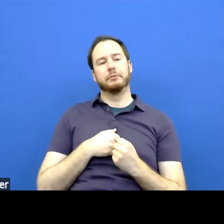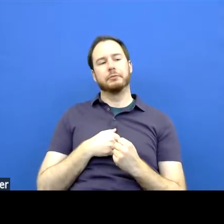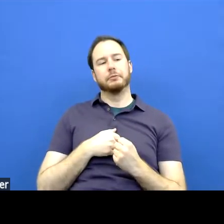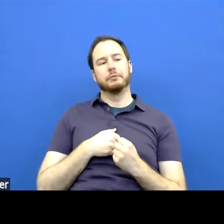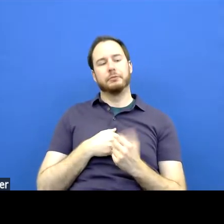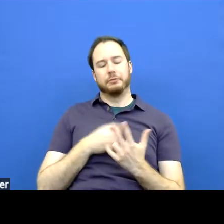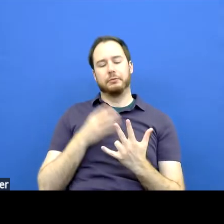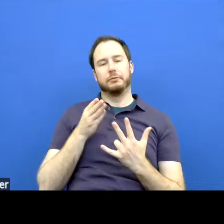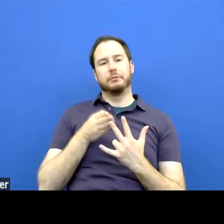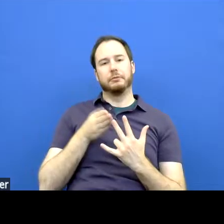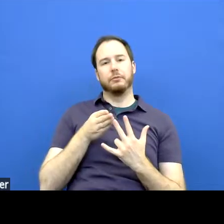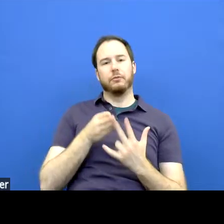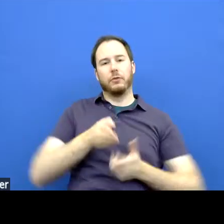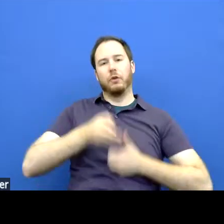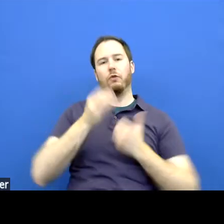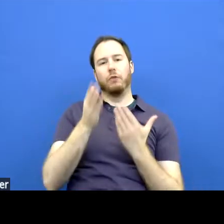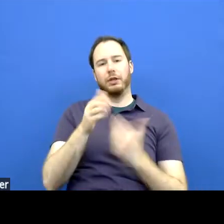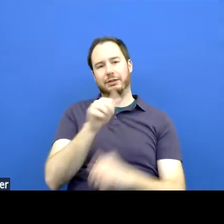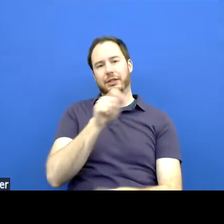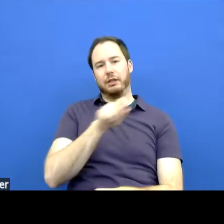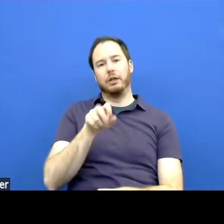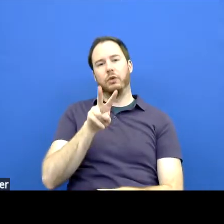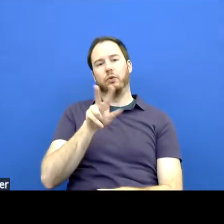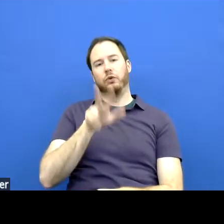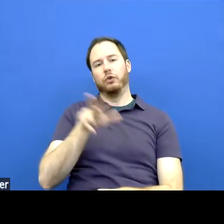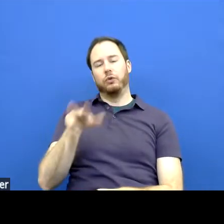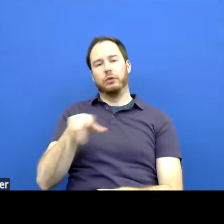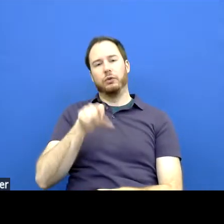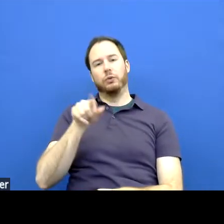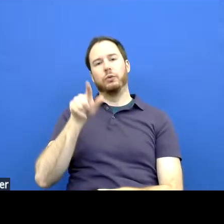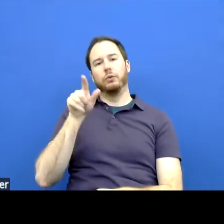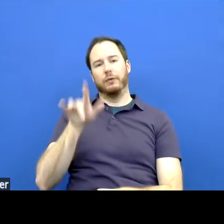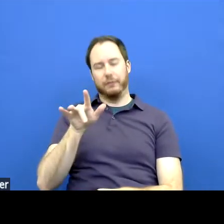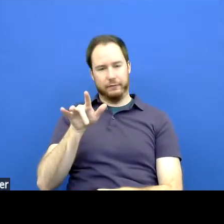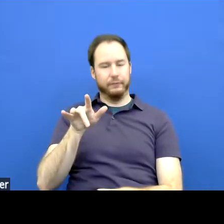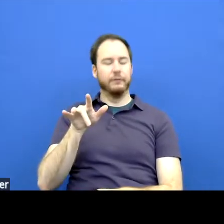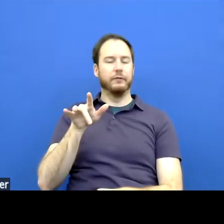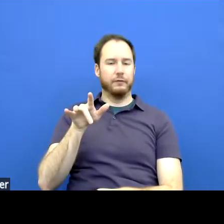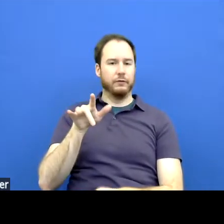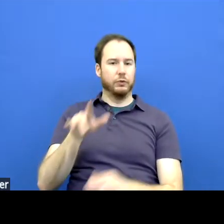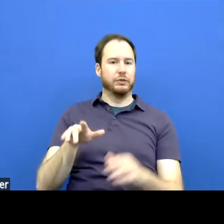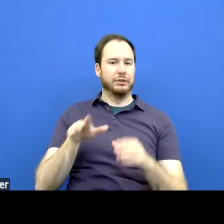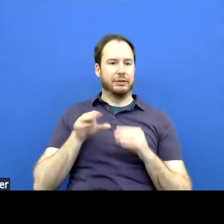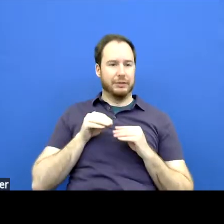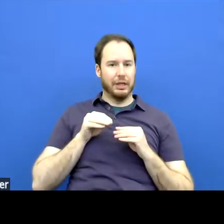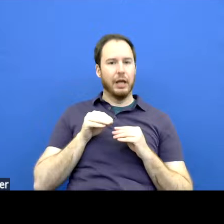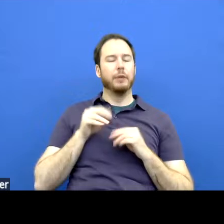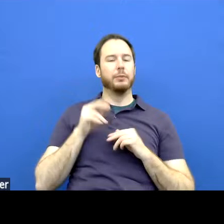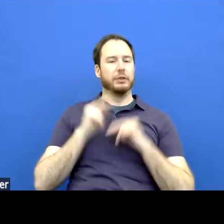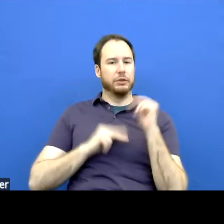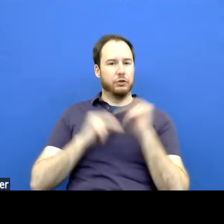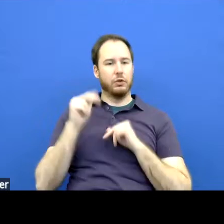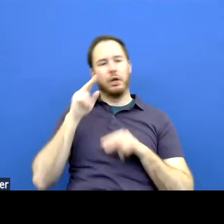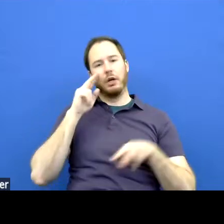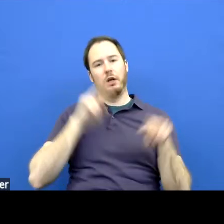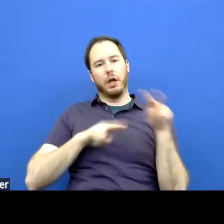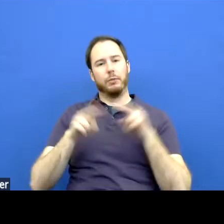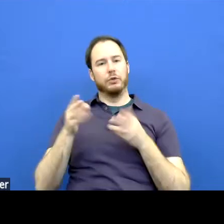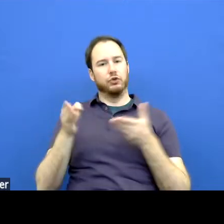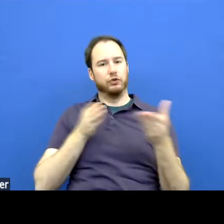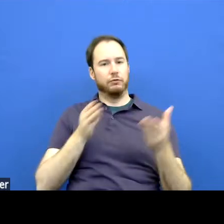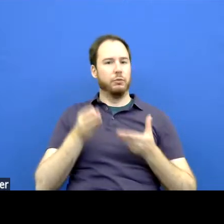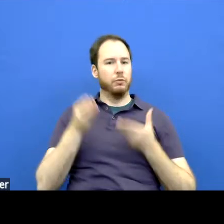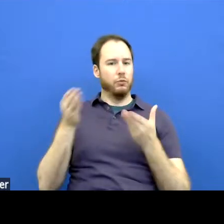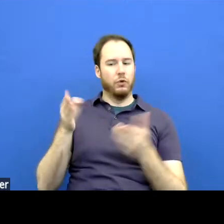Fellow board members, I have resolution 10-233, 2025, to accept a construction observation services proposal